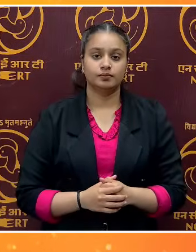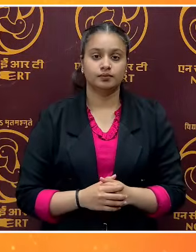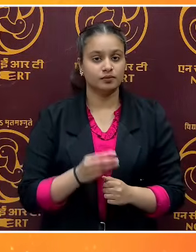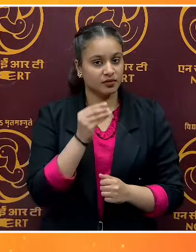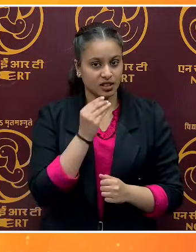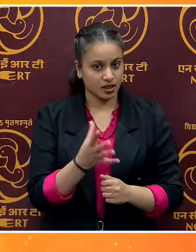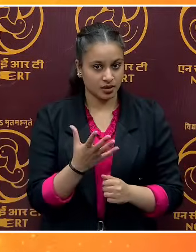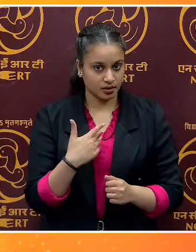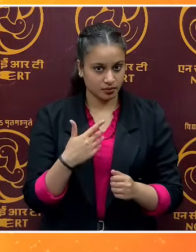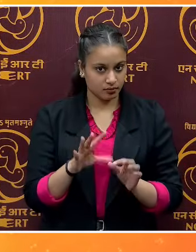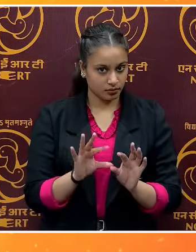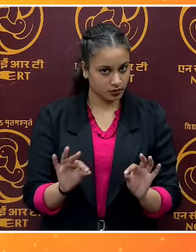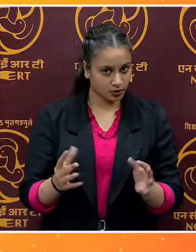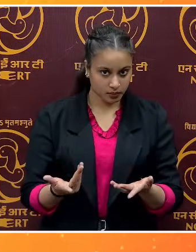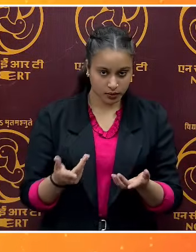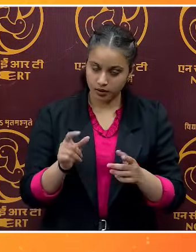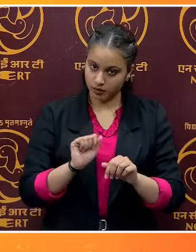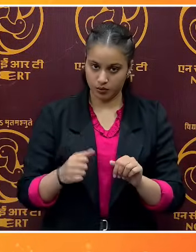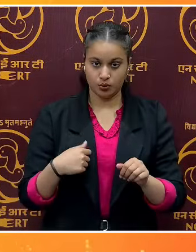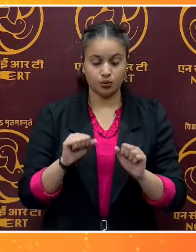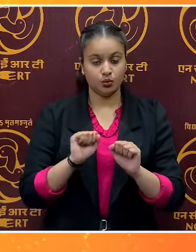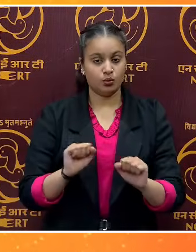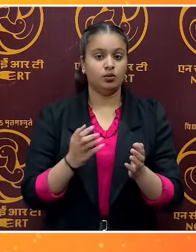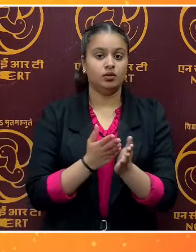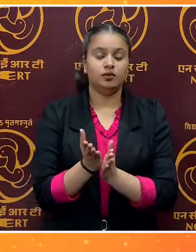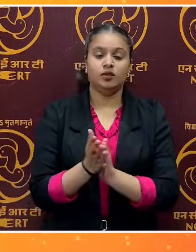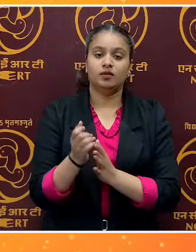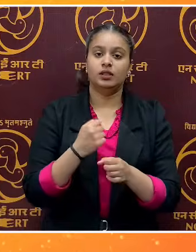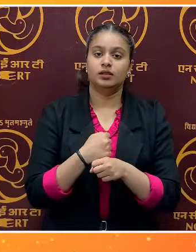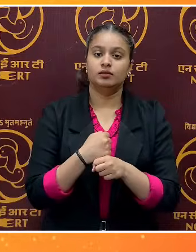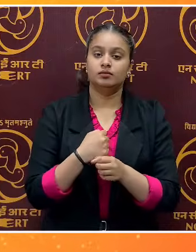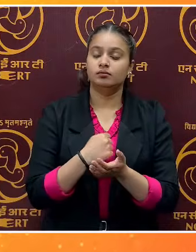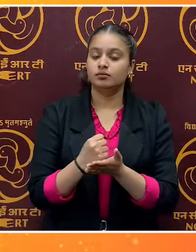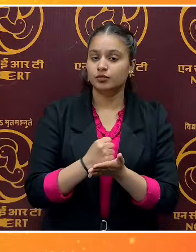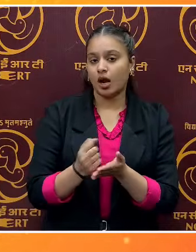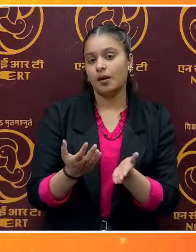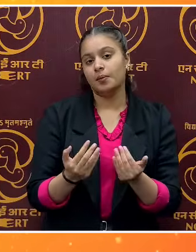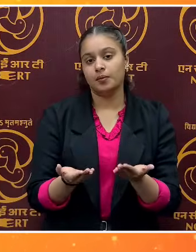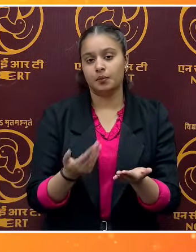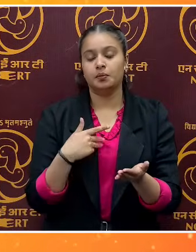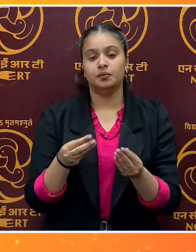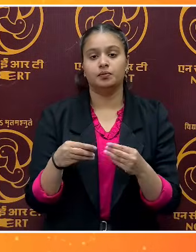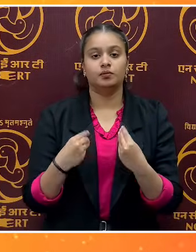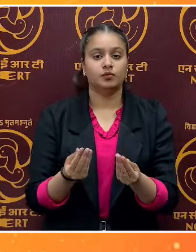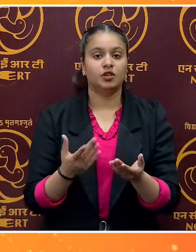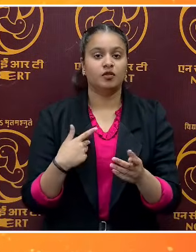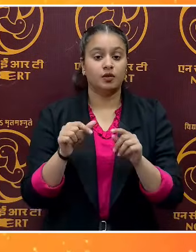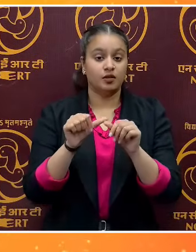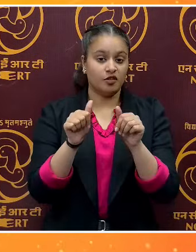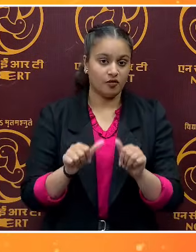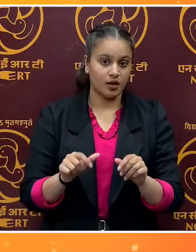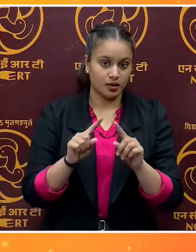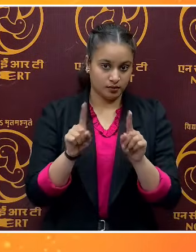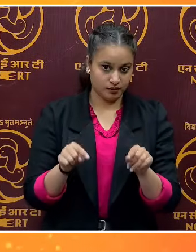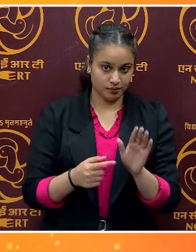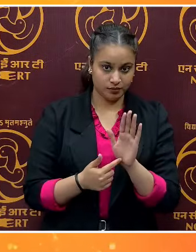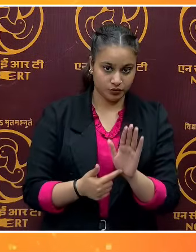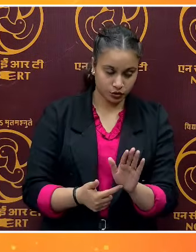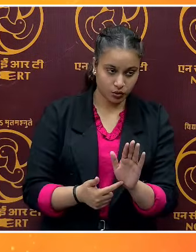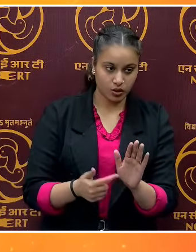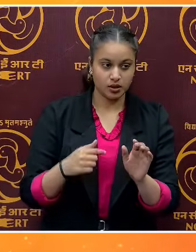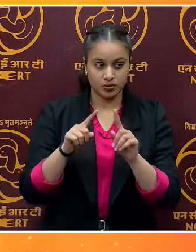Easy, children? You can Yes, try on your own. This way we can give the figure the look of